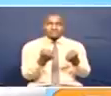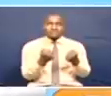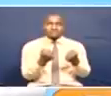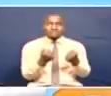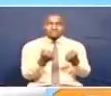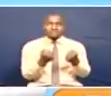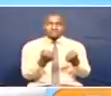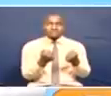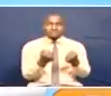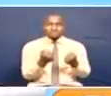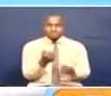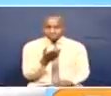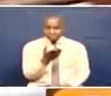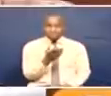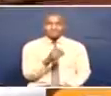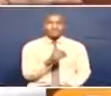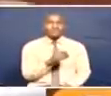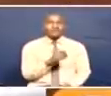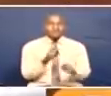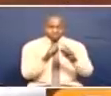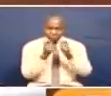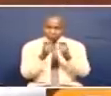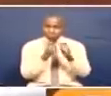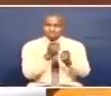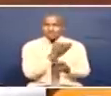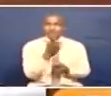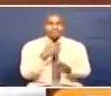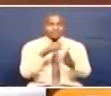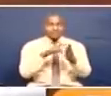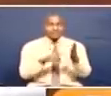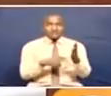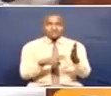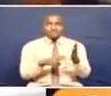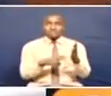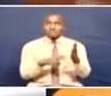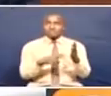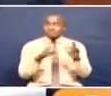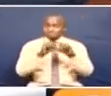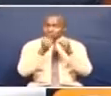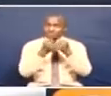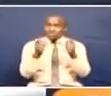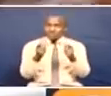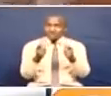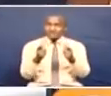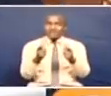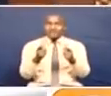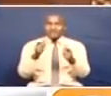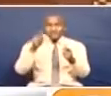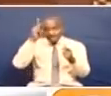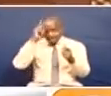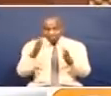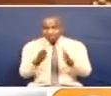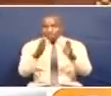Yeah. There's obviously ethnic profiling. I've just been reading on social media that there's ethnic profiling on Kiambu Road and other places.